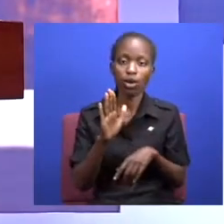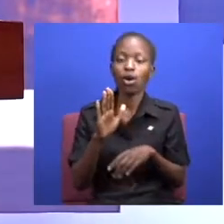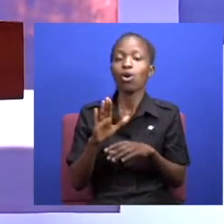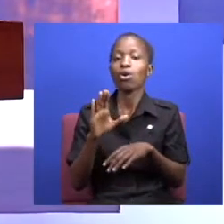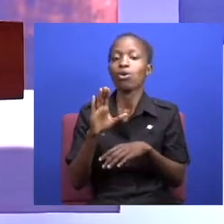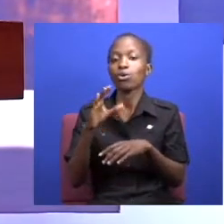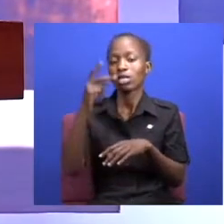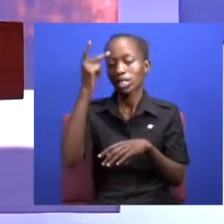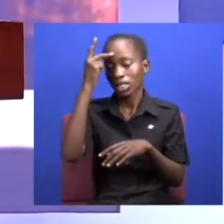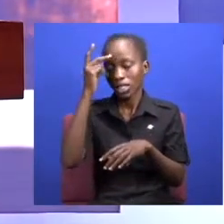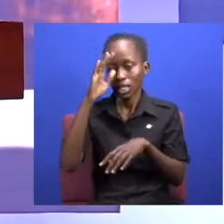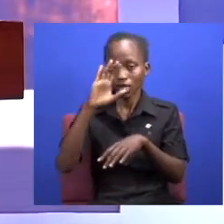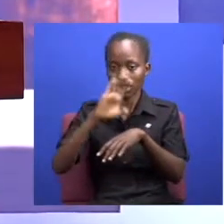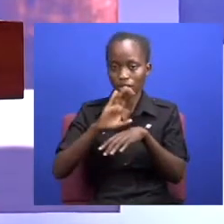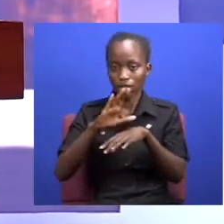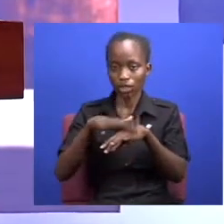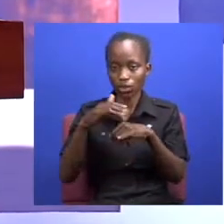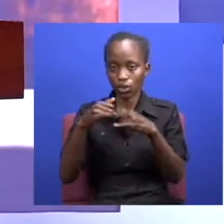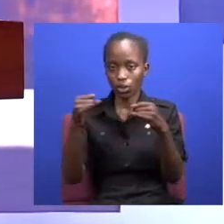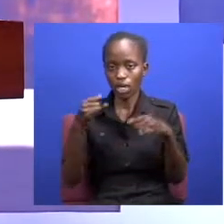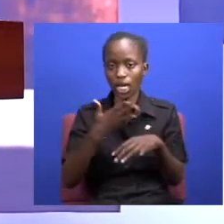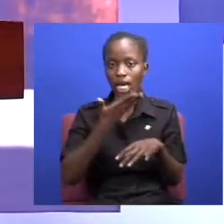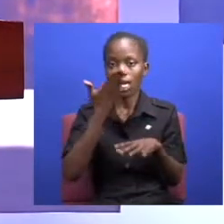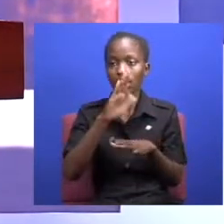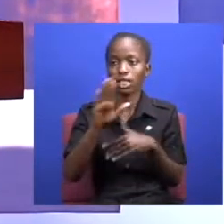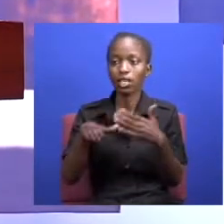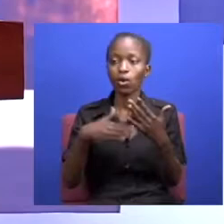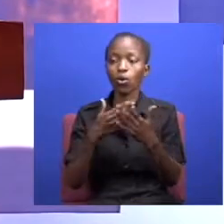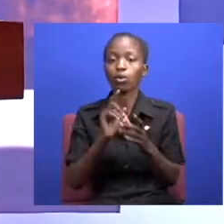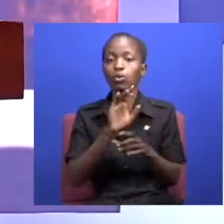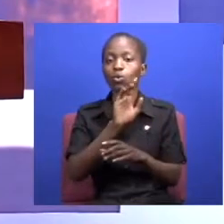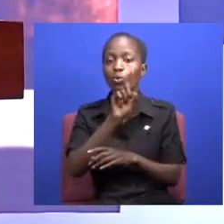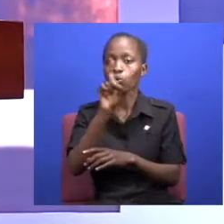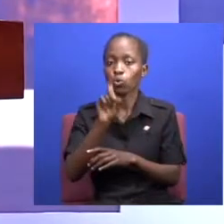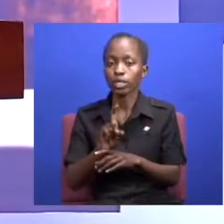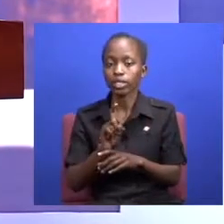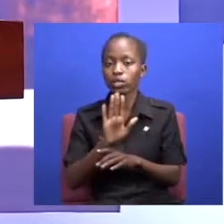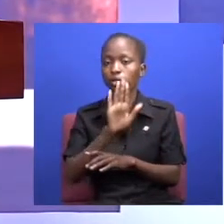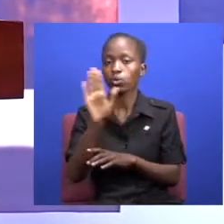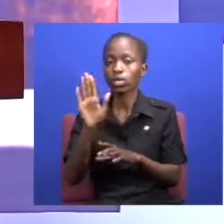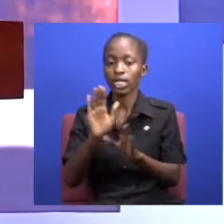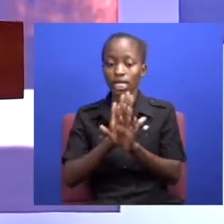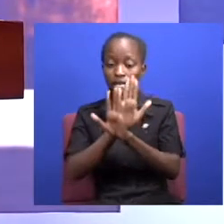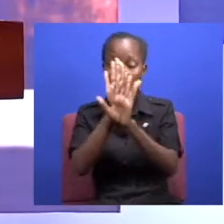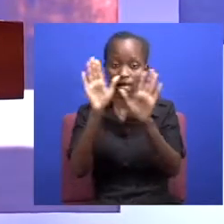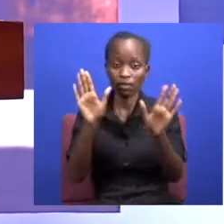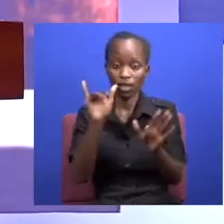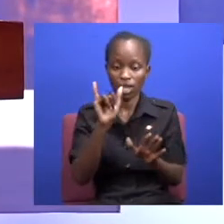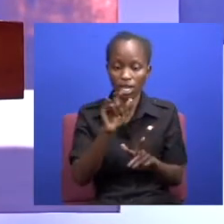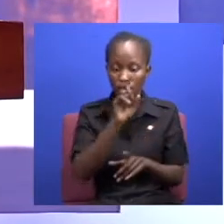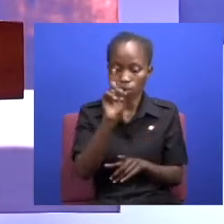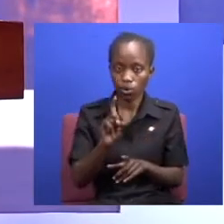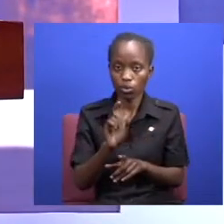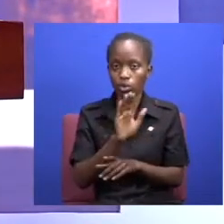our CITAM Church Online platforms on Facebook, answering every of your question and actually clarifying